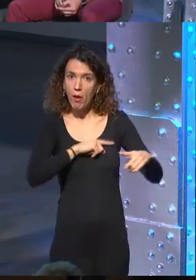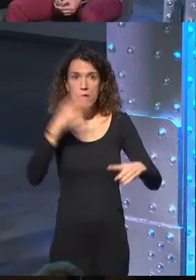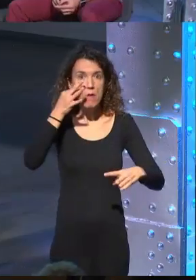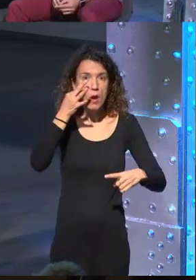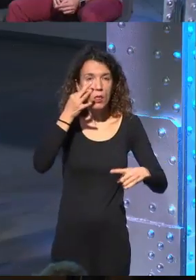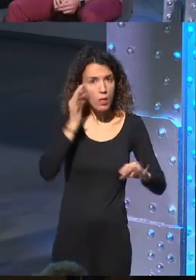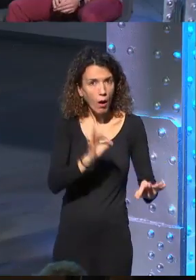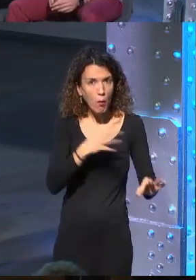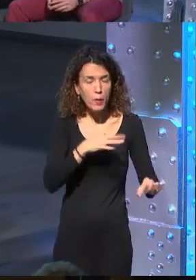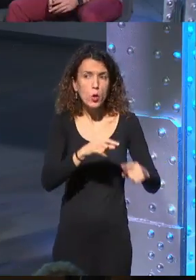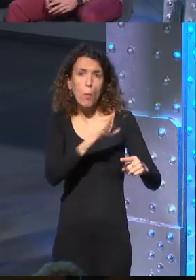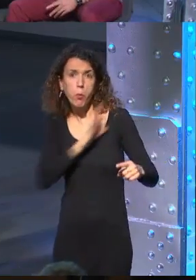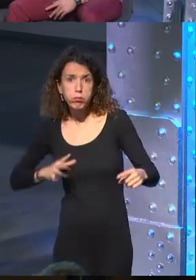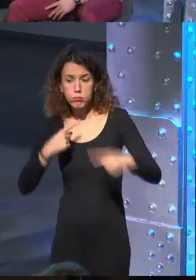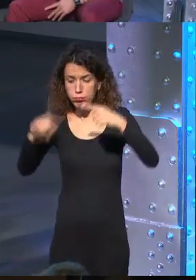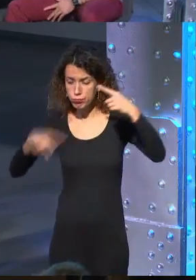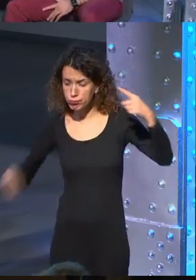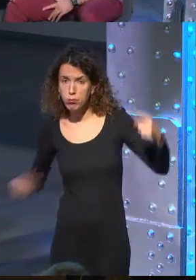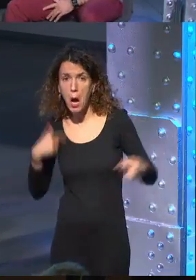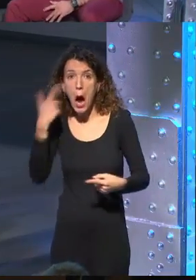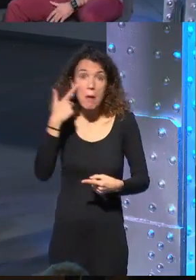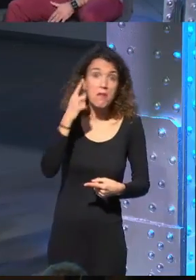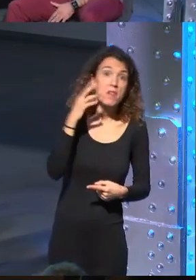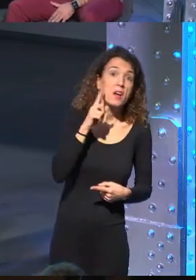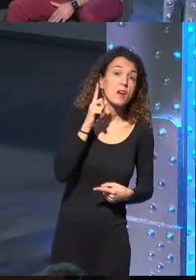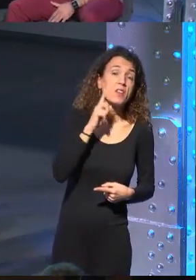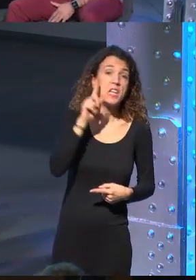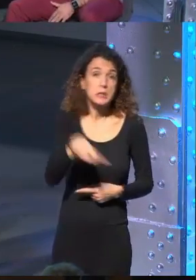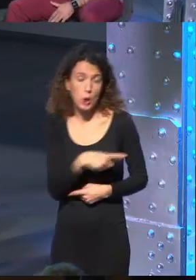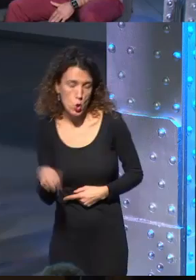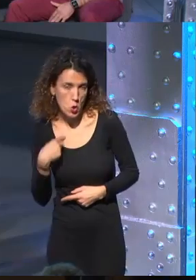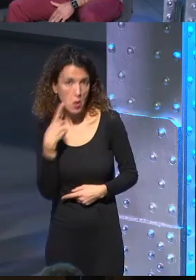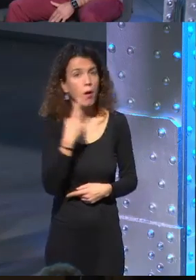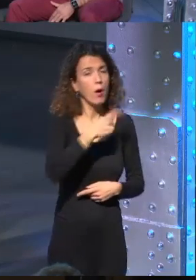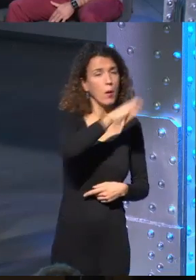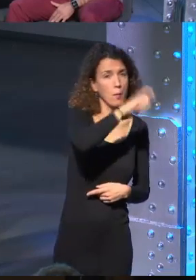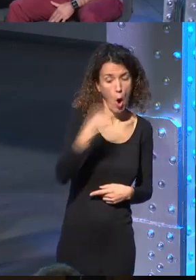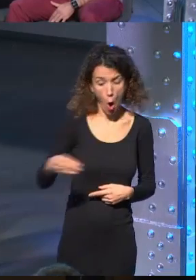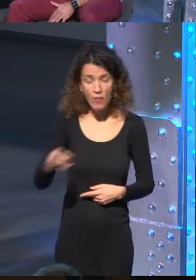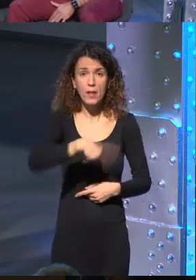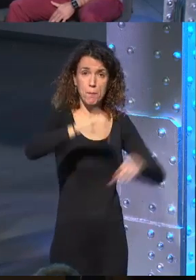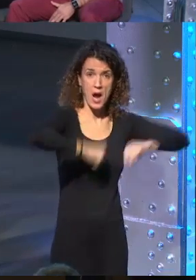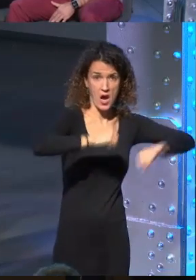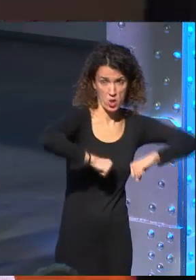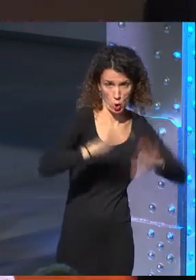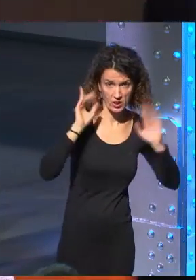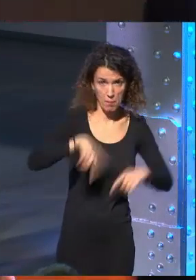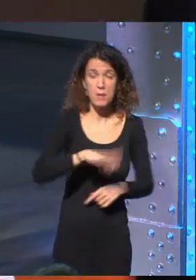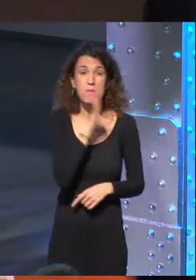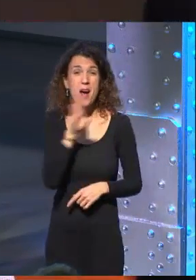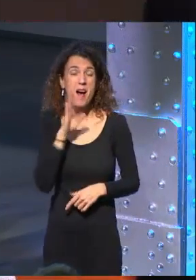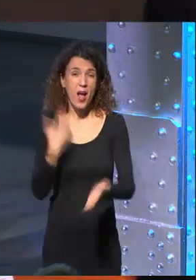through these type of channels, and they say, well, this is true, I'm going to send it just in case, and let's wait and see. Well, this happens